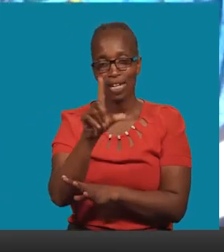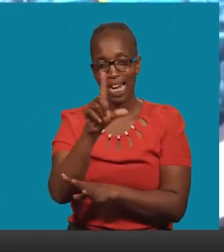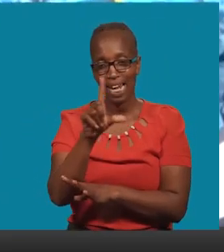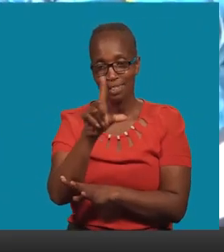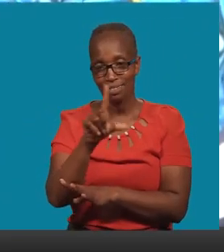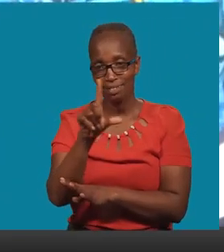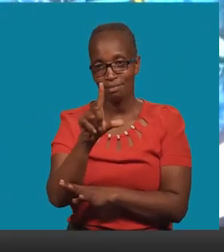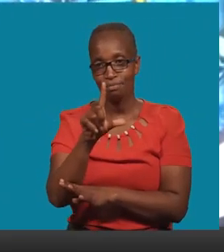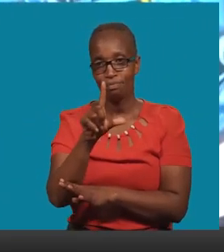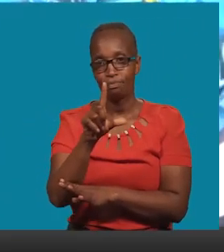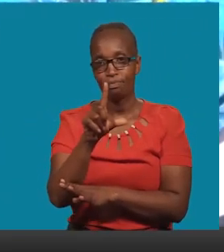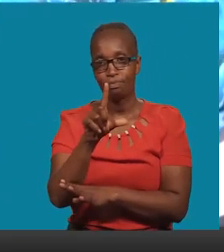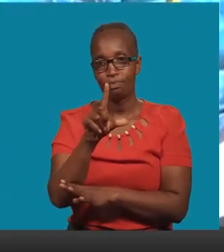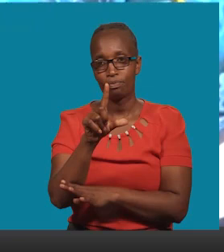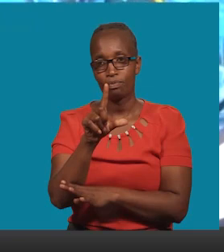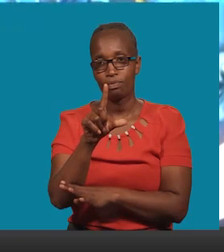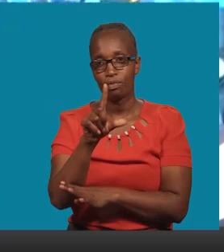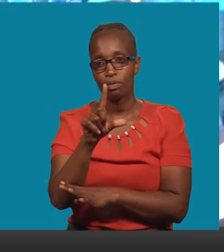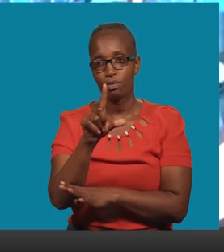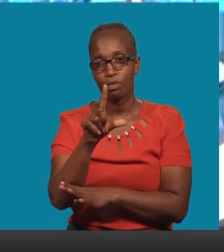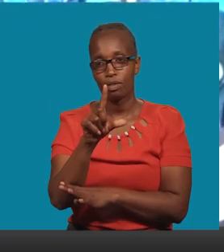lakes within